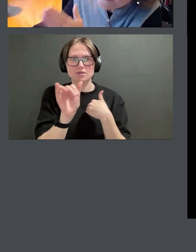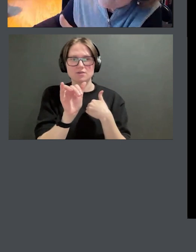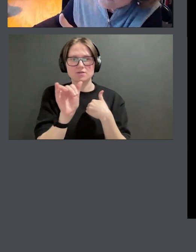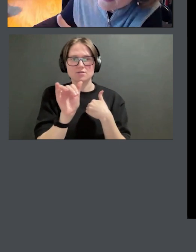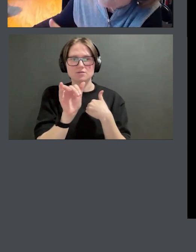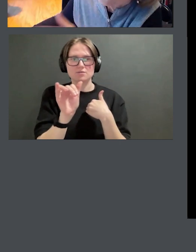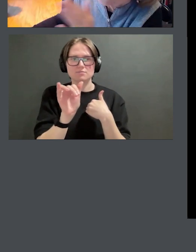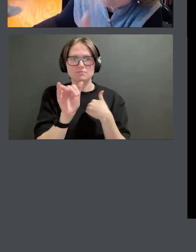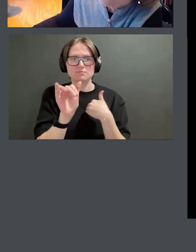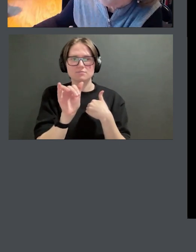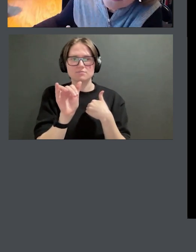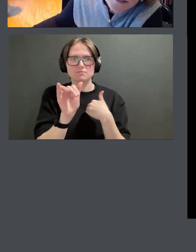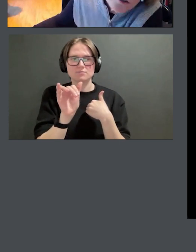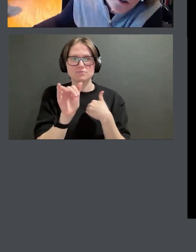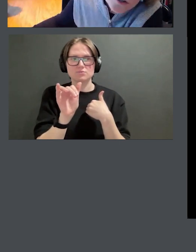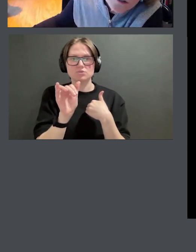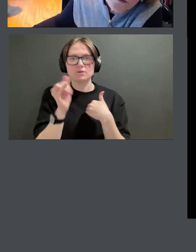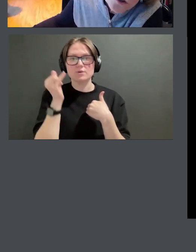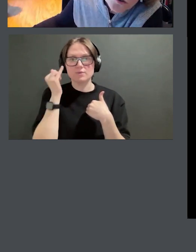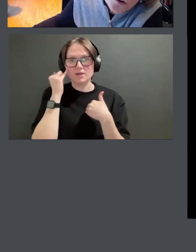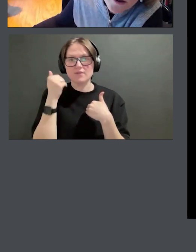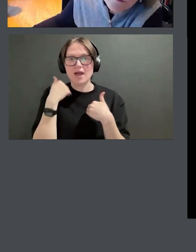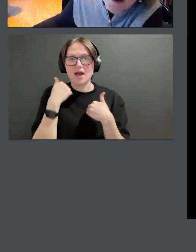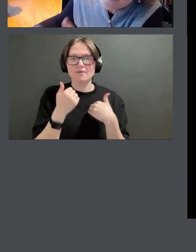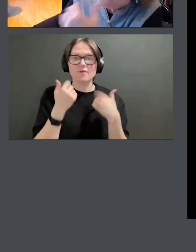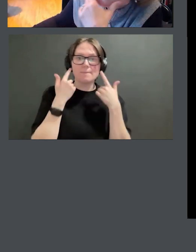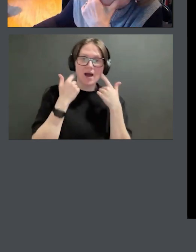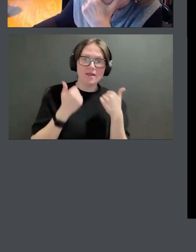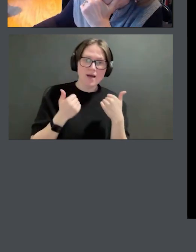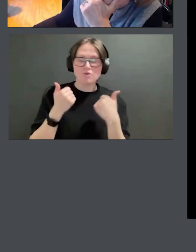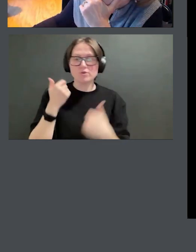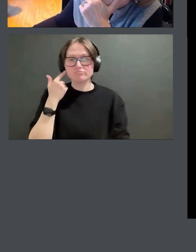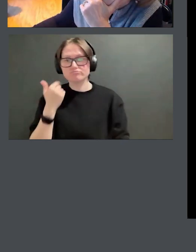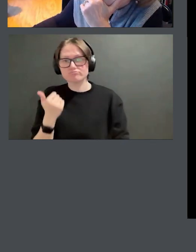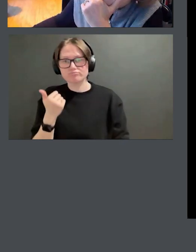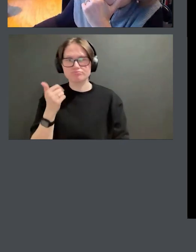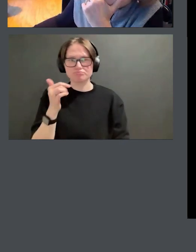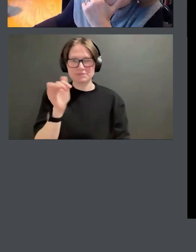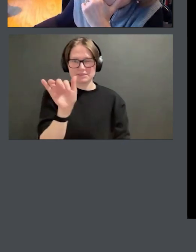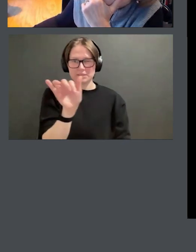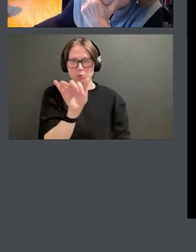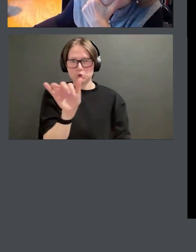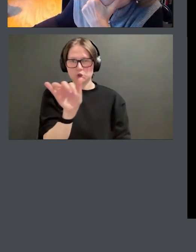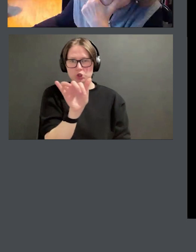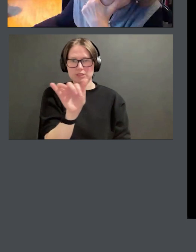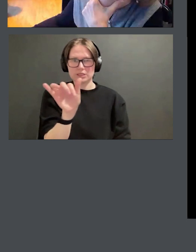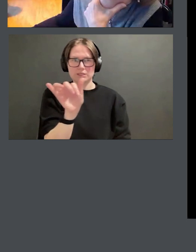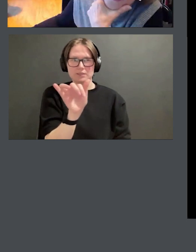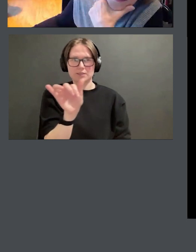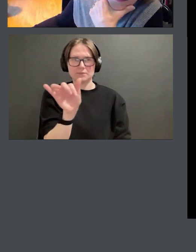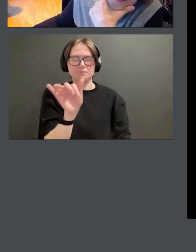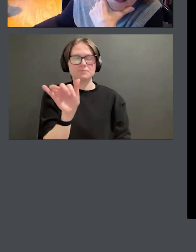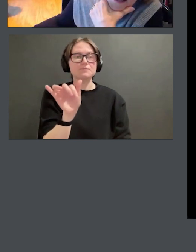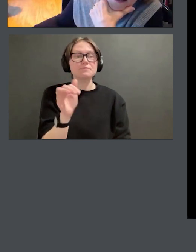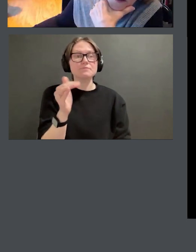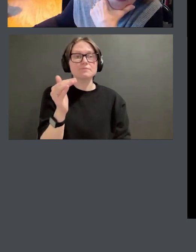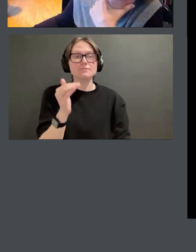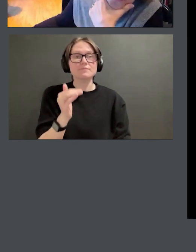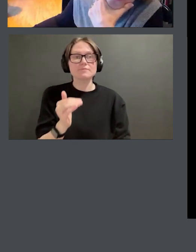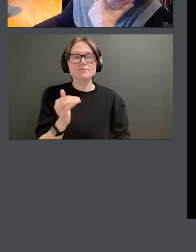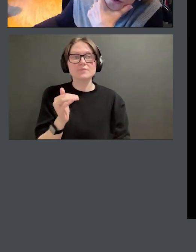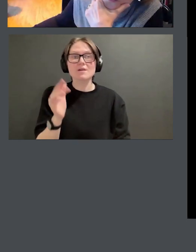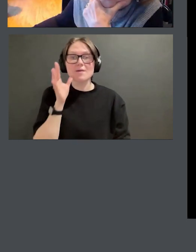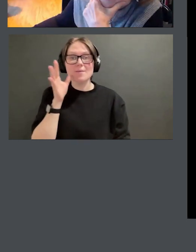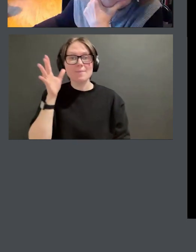if they have unilateral loss, similarly to those individuals who have bilateral hearing loss. And then if you look at what parents say about